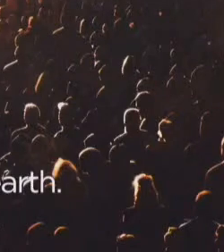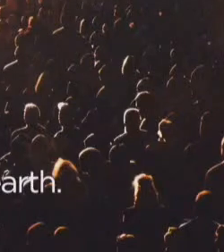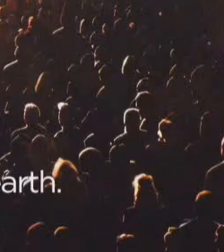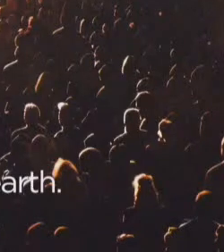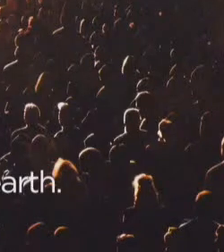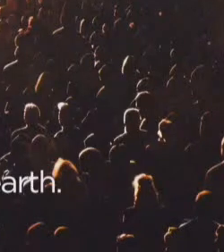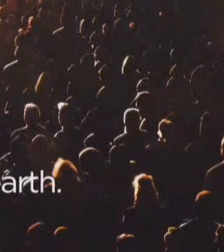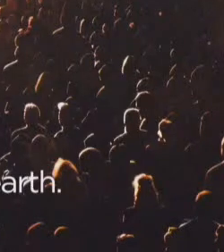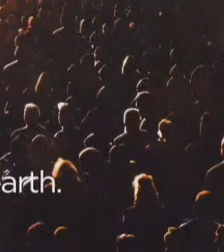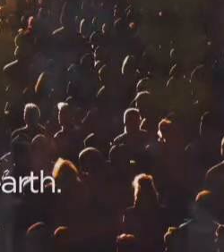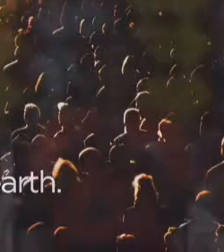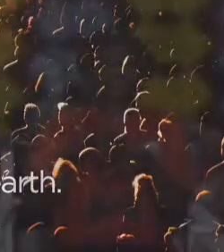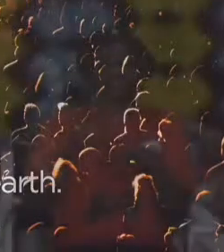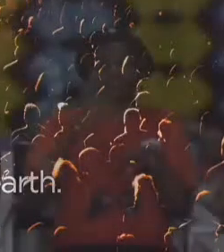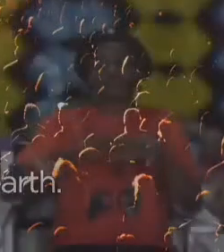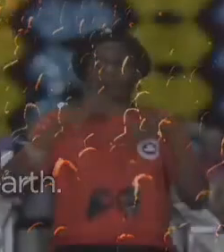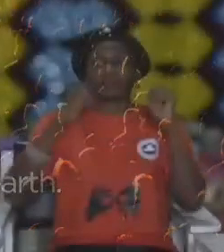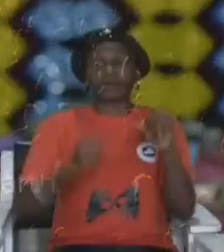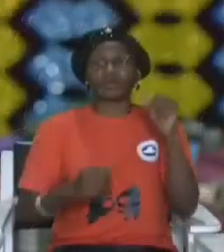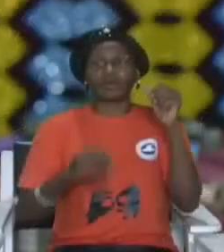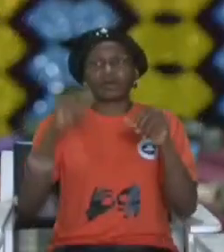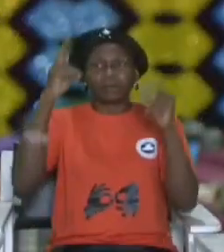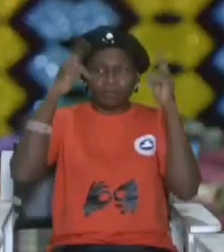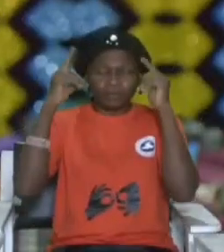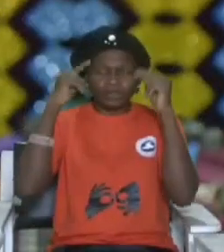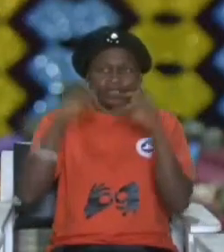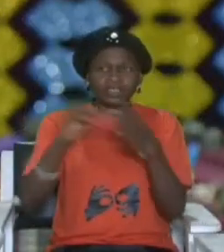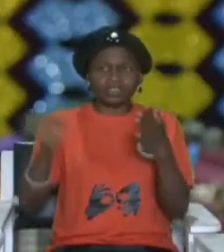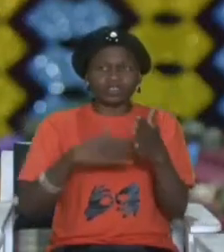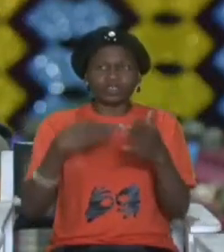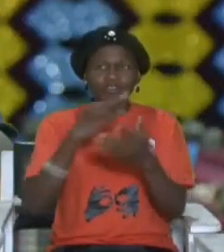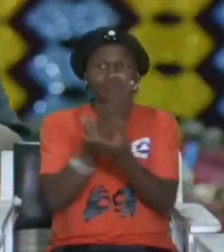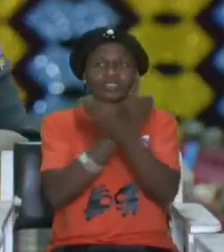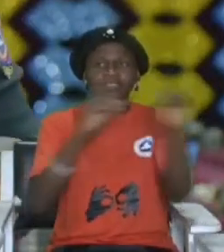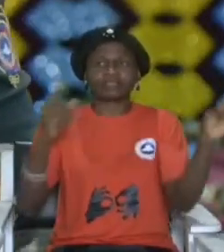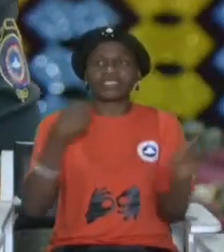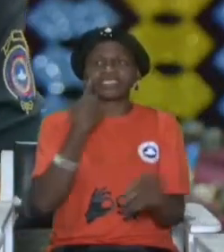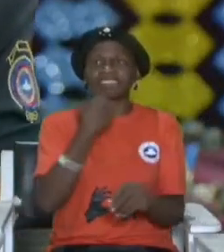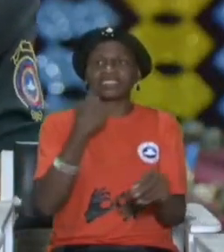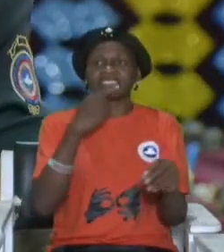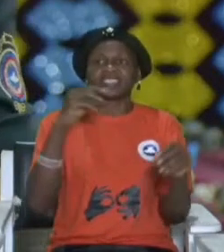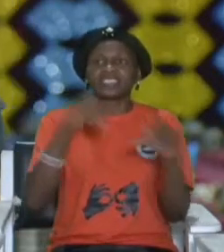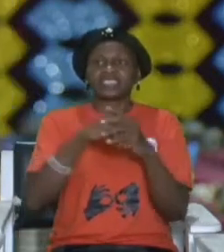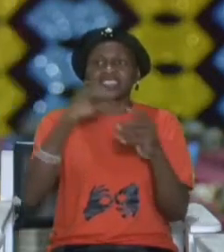and earth. On power, Moses in a song of deliverance said in